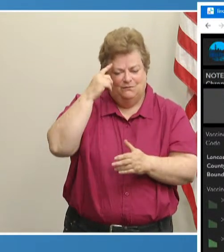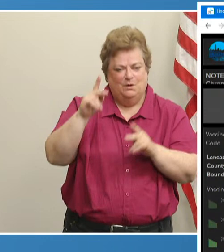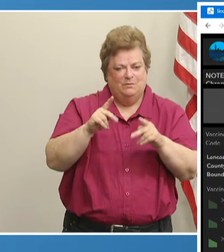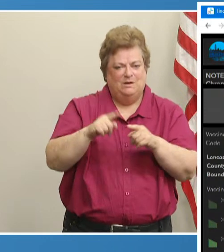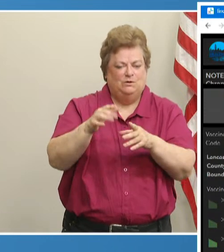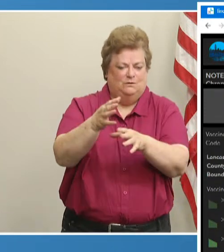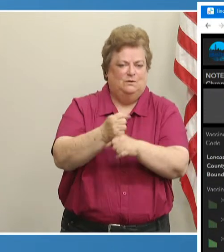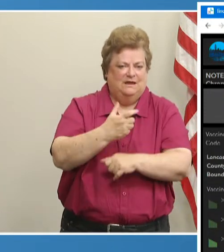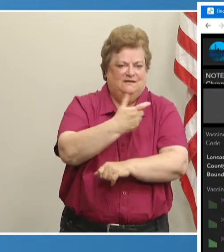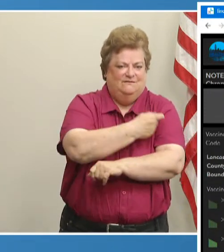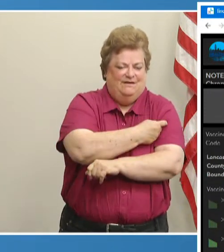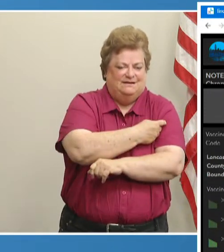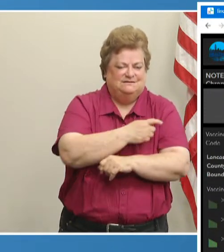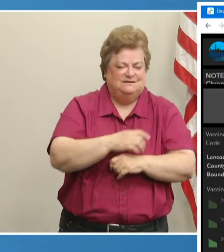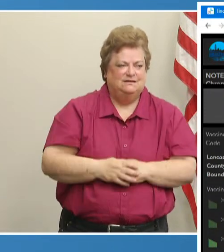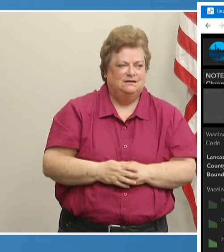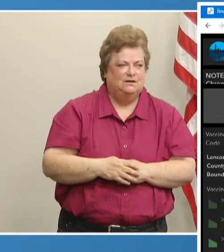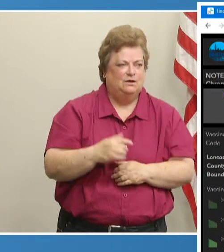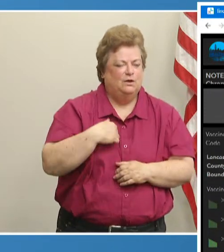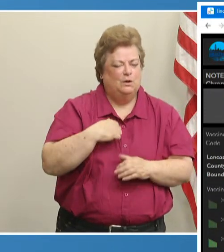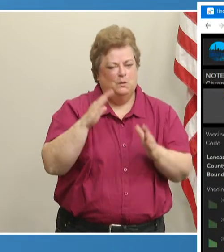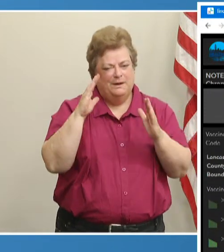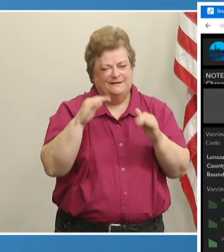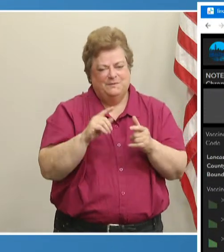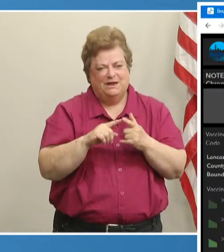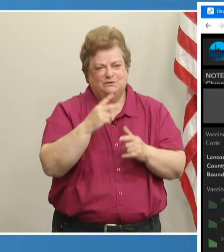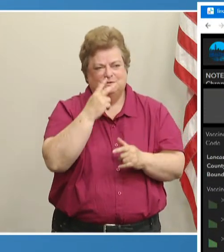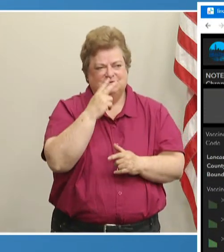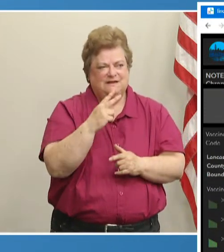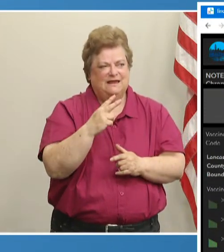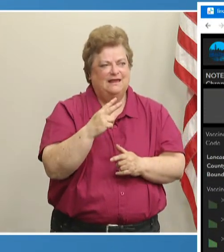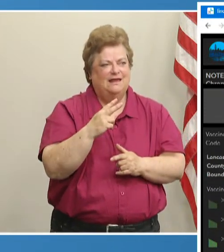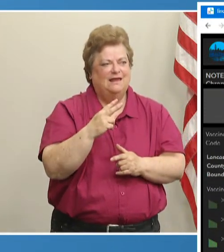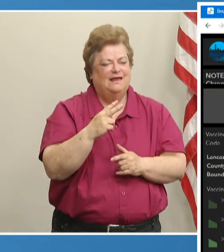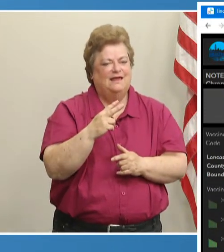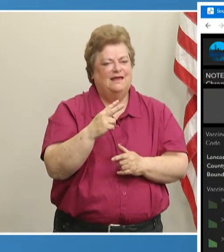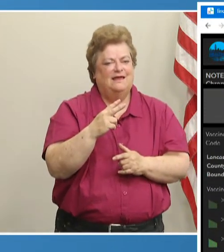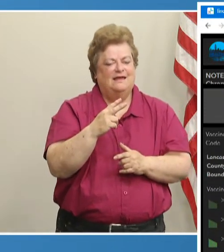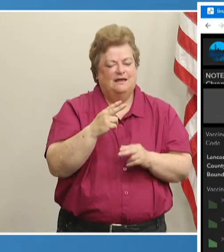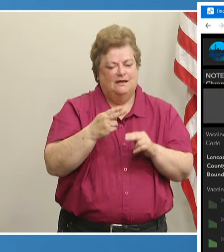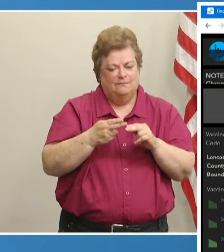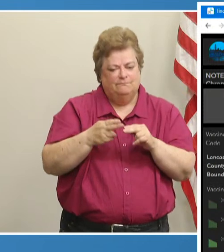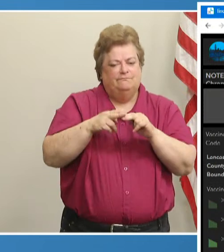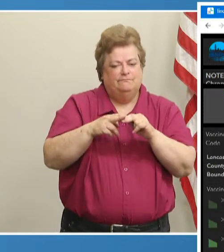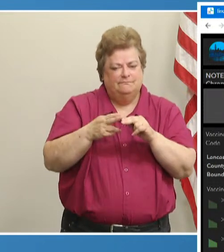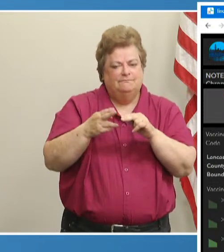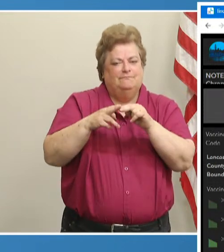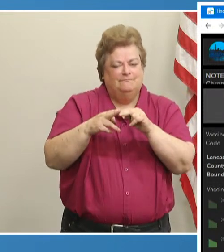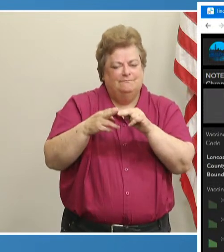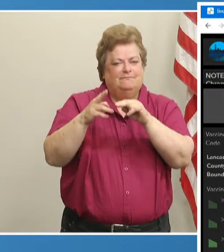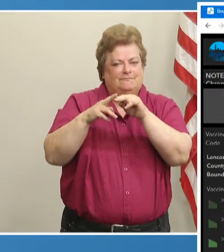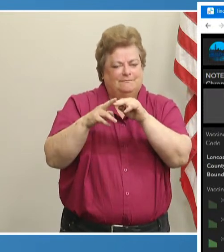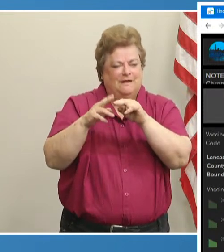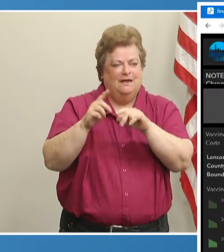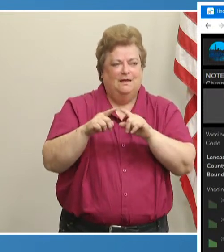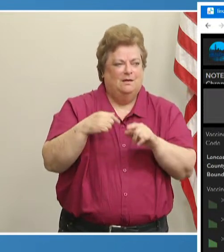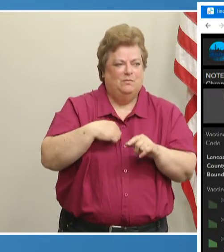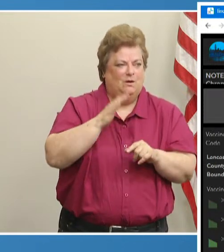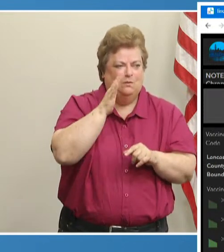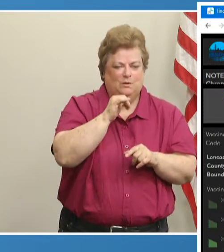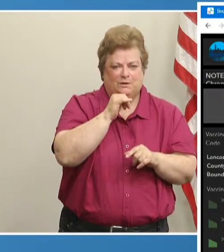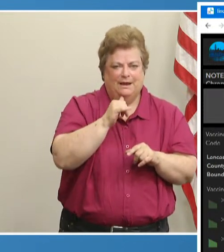the vaccine. And we expect to see us continue to incrementally go up, but we're not going to go up